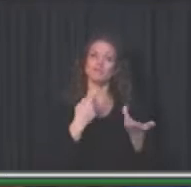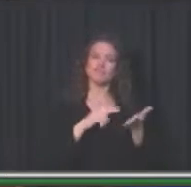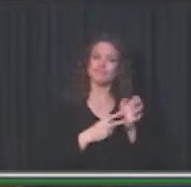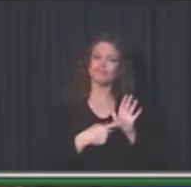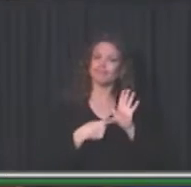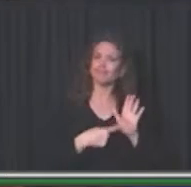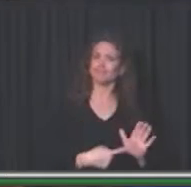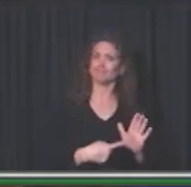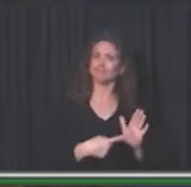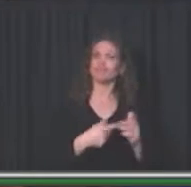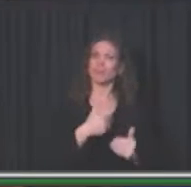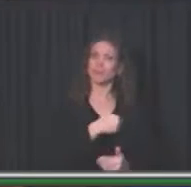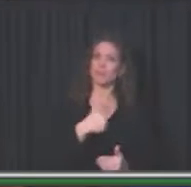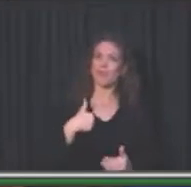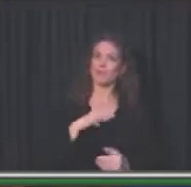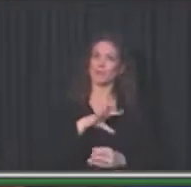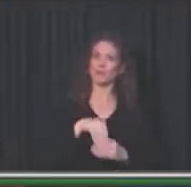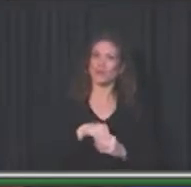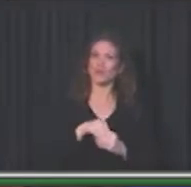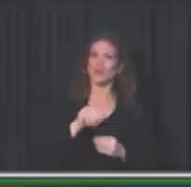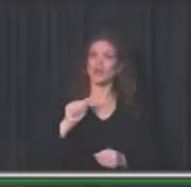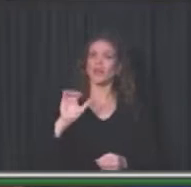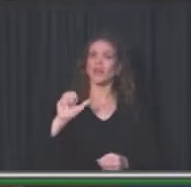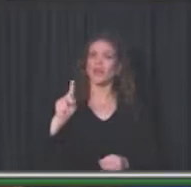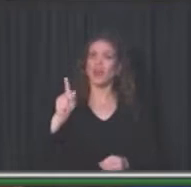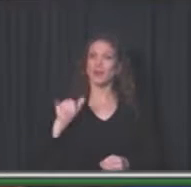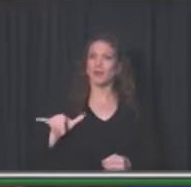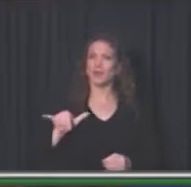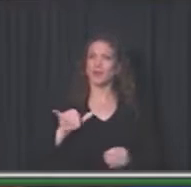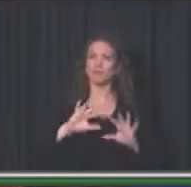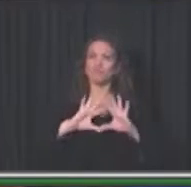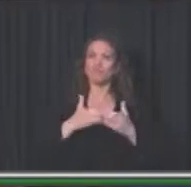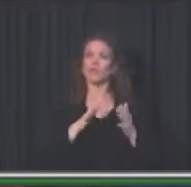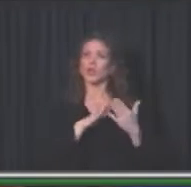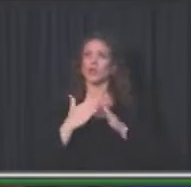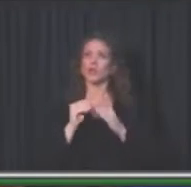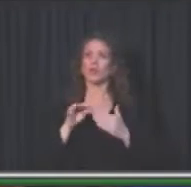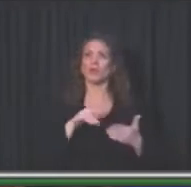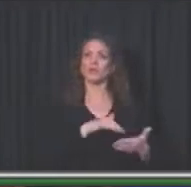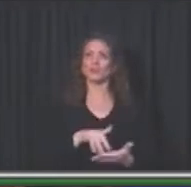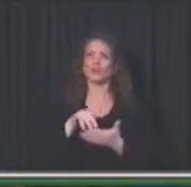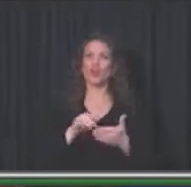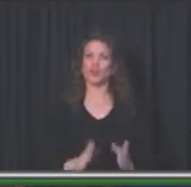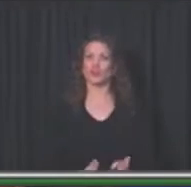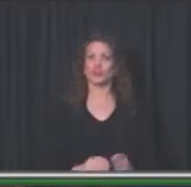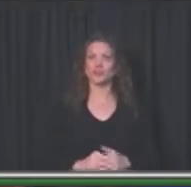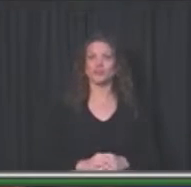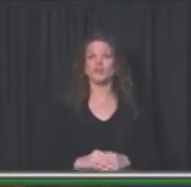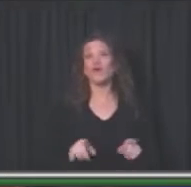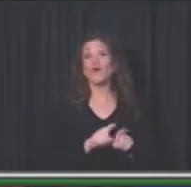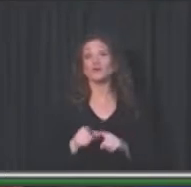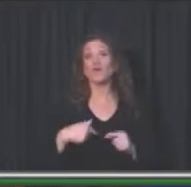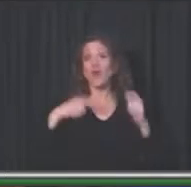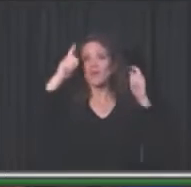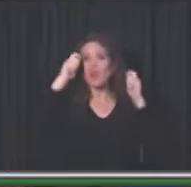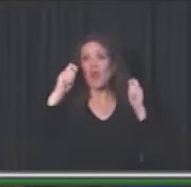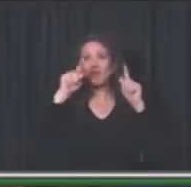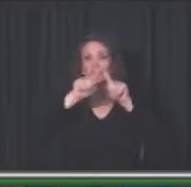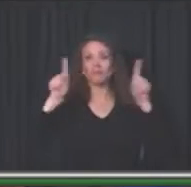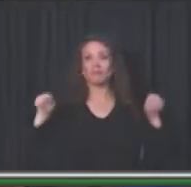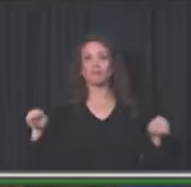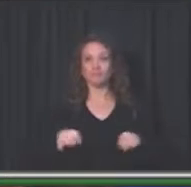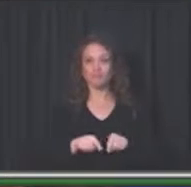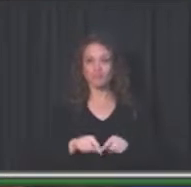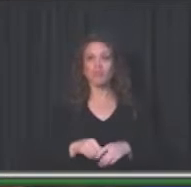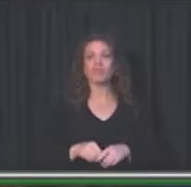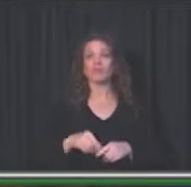academy, a community of scholars. Master's degree holders wear a mortarboard, a black gown